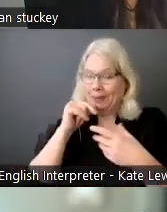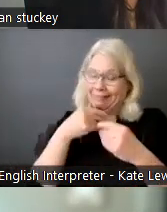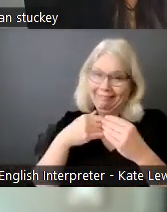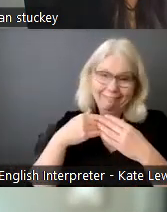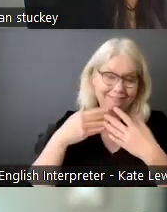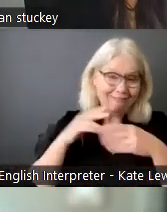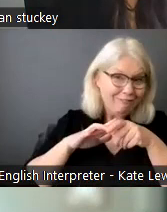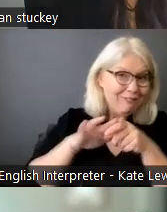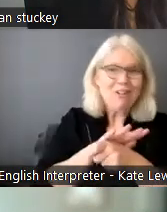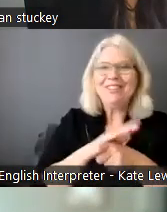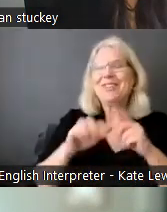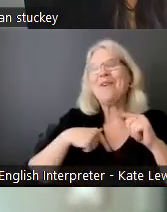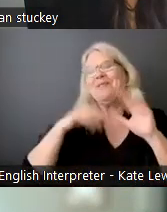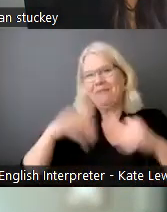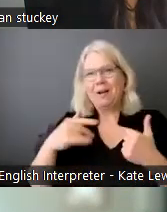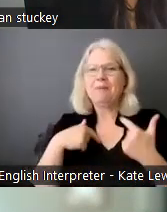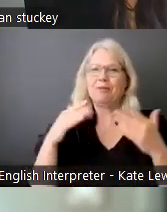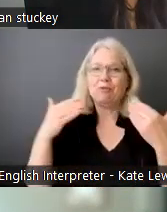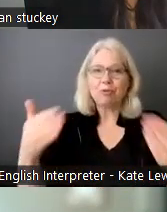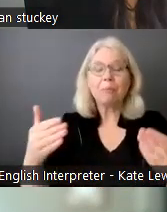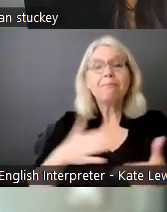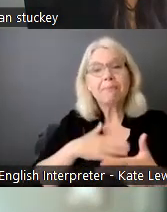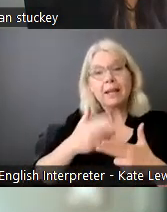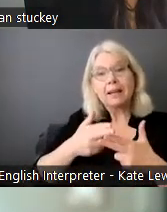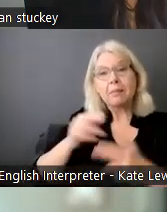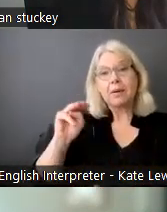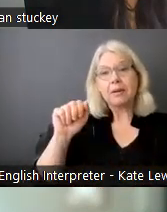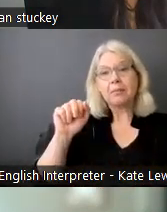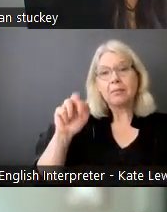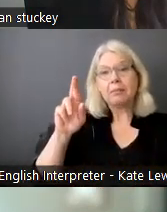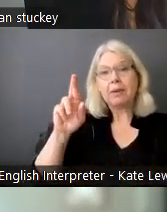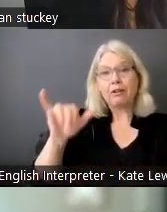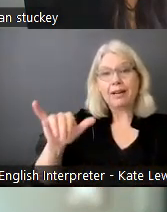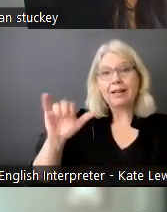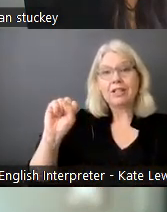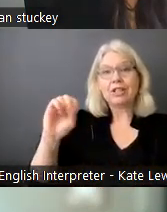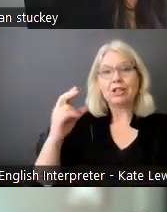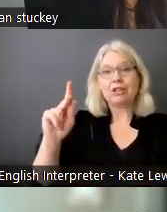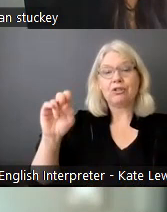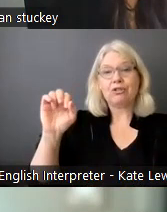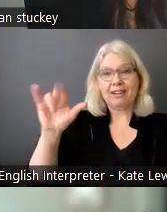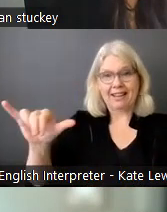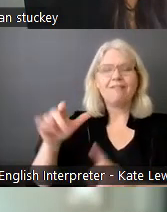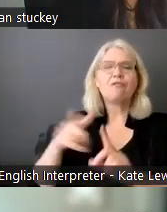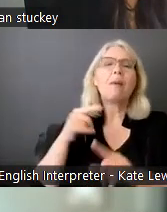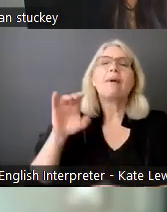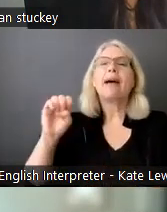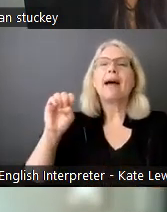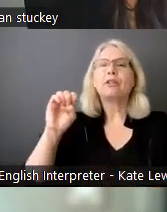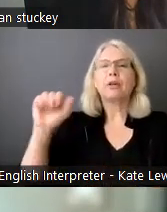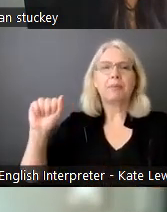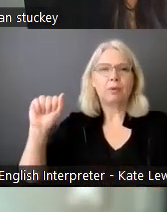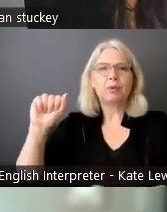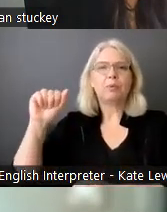joining us. My name is Mary Shakuri from Elder Abuse Prevention Ontario, and I'm joined with my colleague today, Sheila